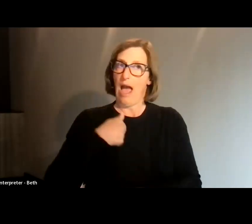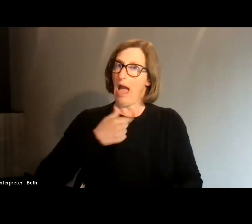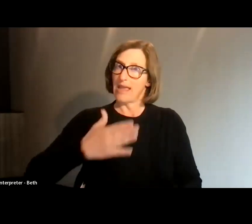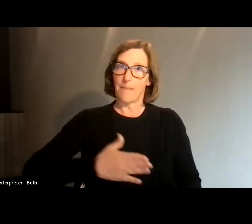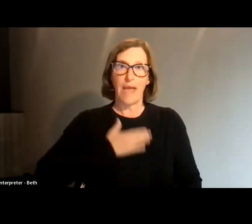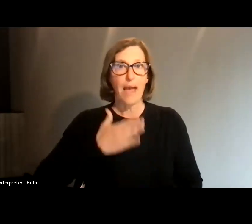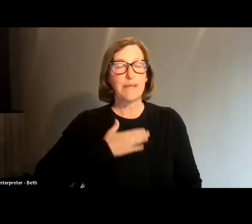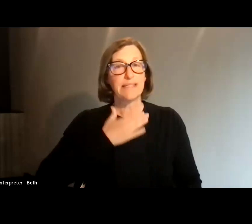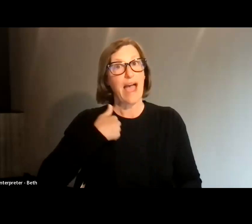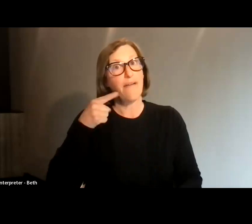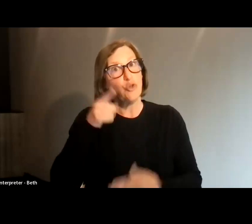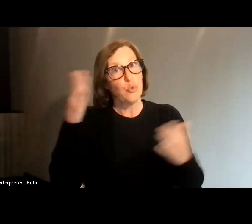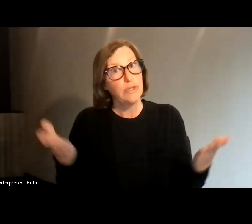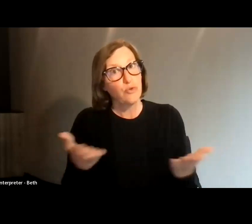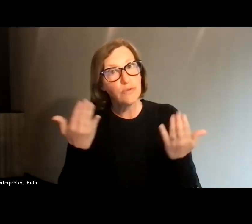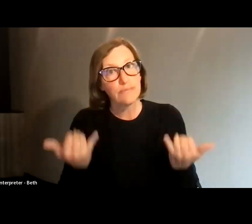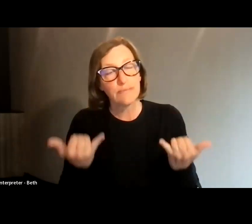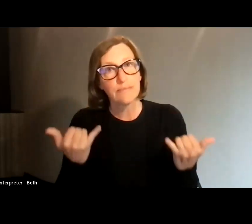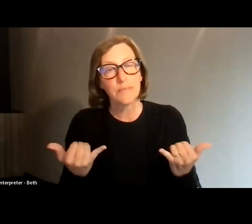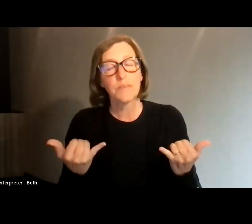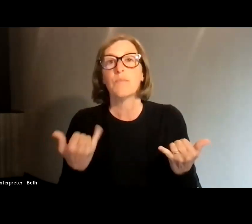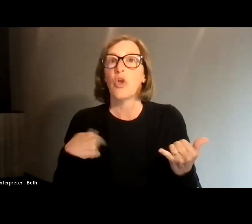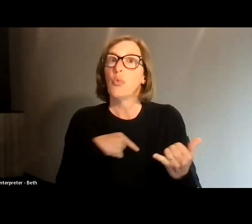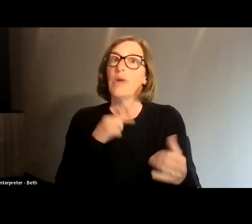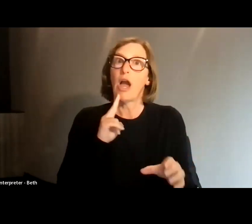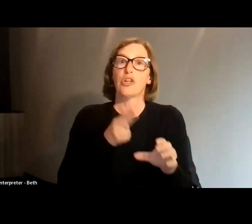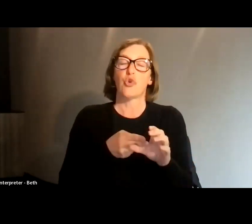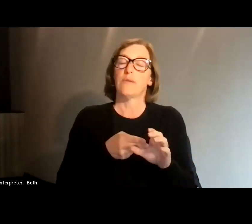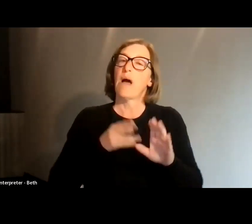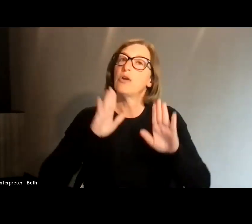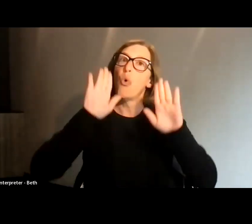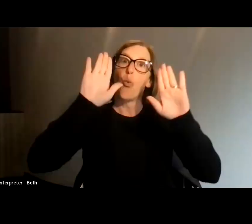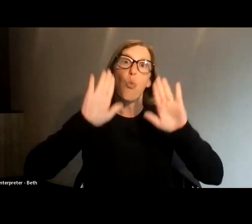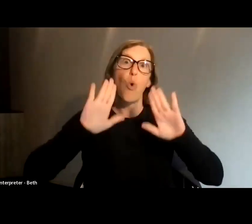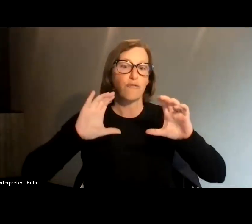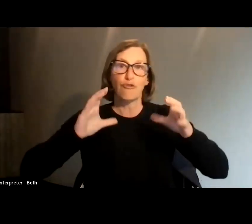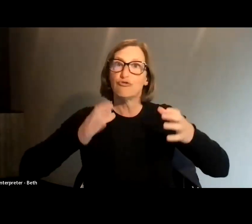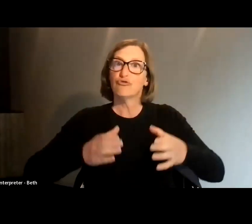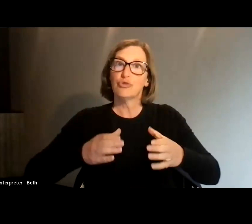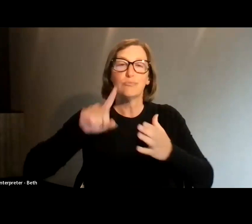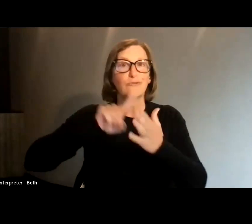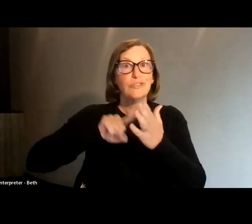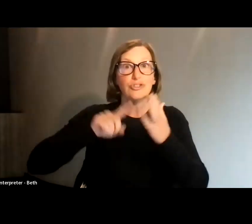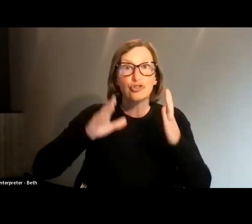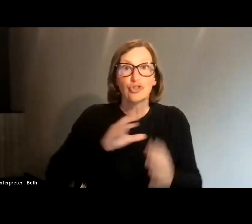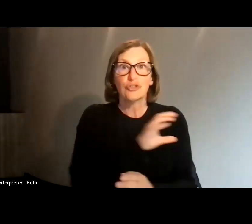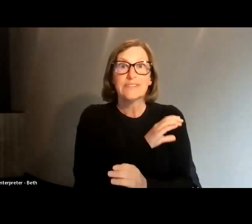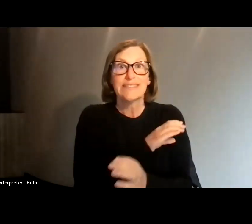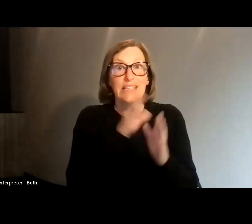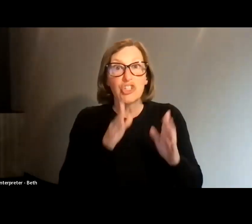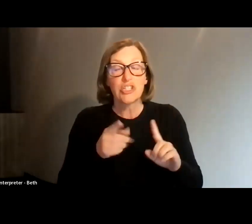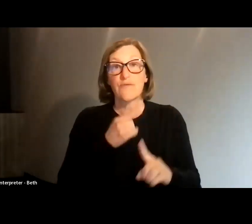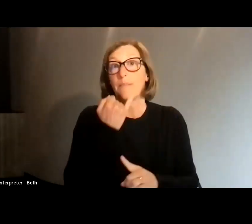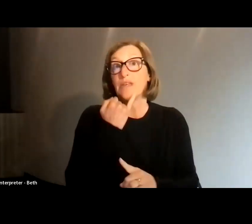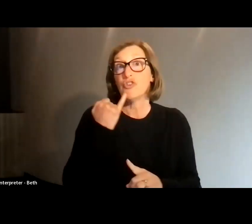have all of you with us today, as we are joined by an amazing group of researchers and clinicians from the